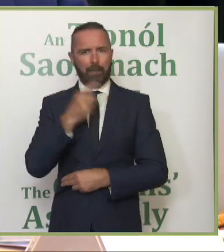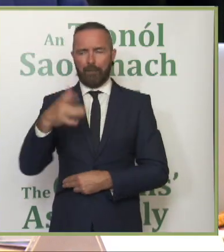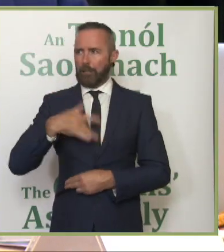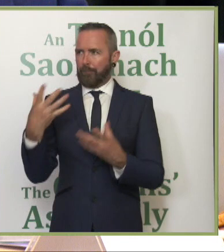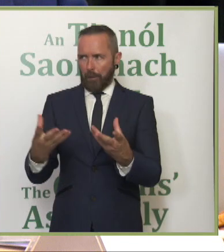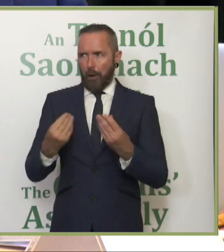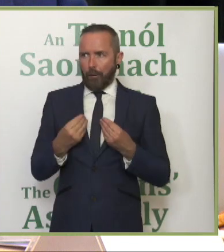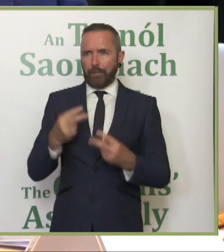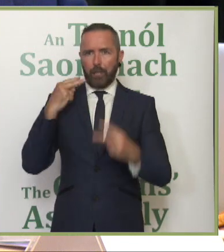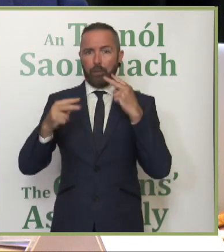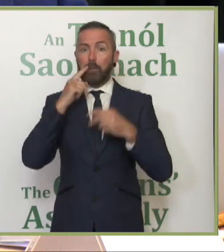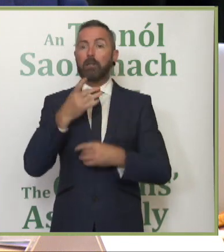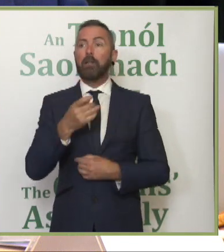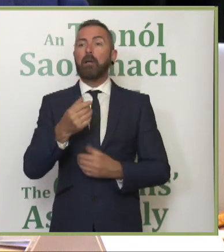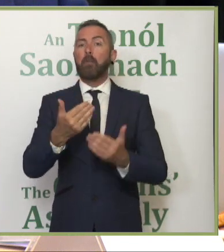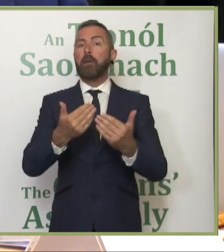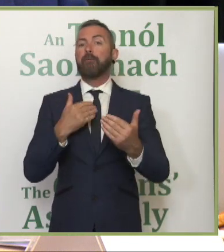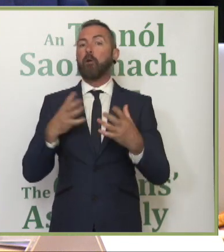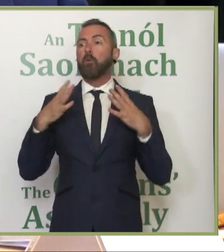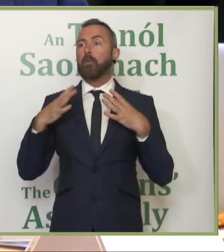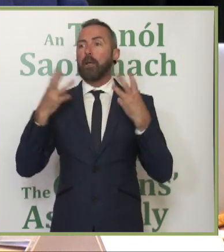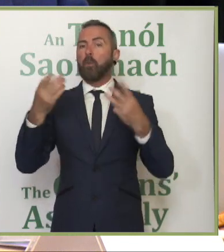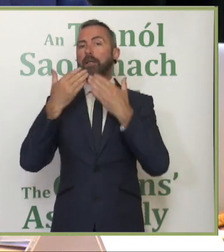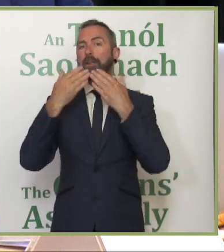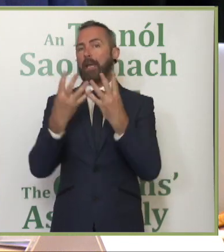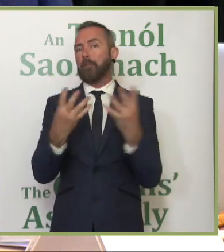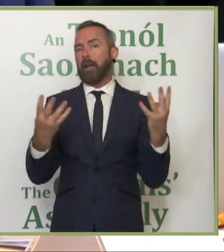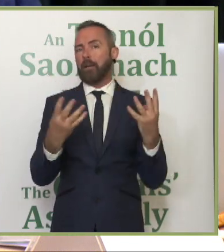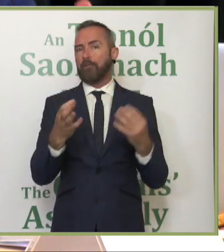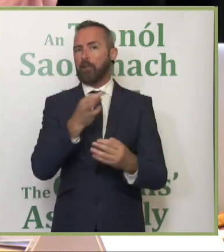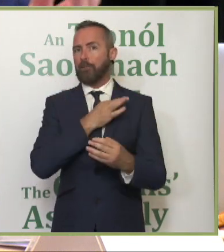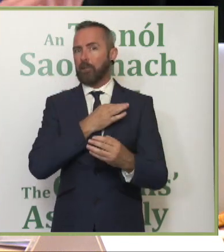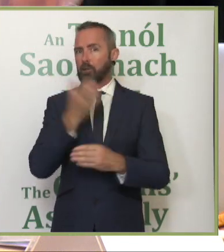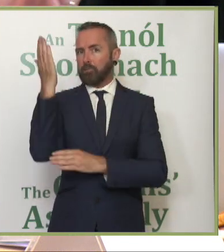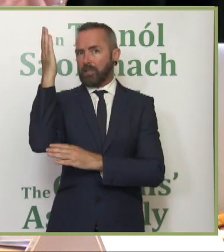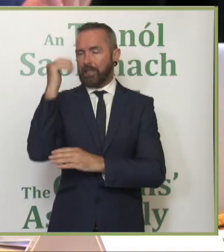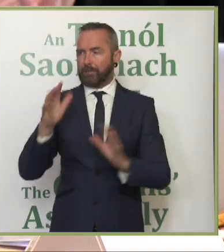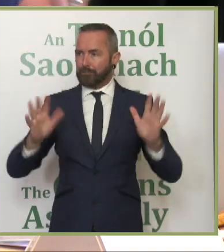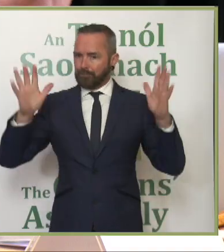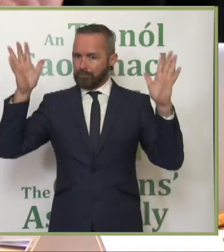just ask, as you break for lunch, first of all, to thank the panel for giving some really good presentations.